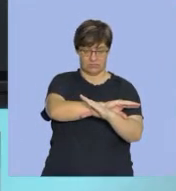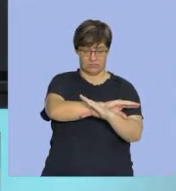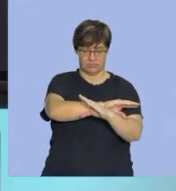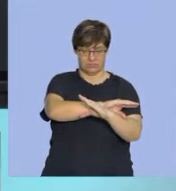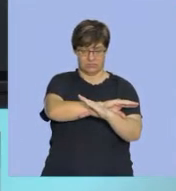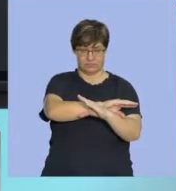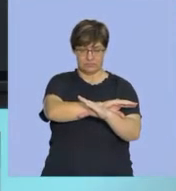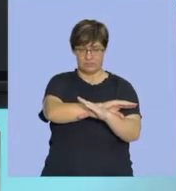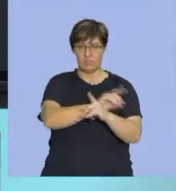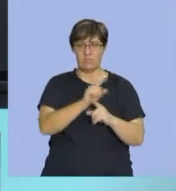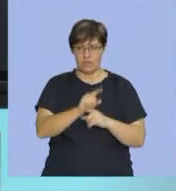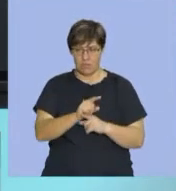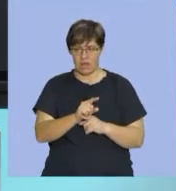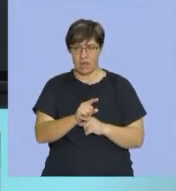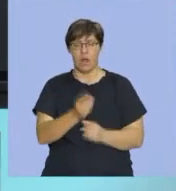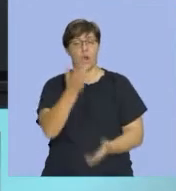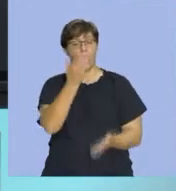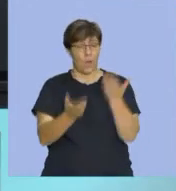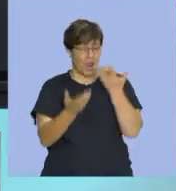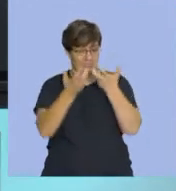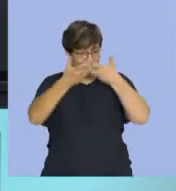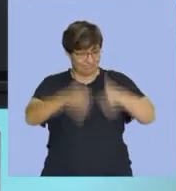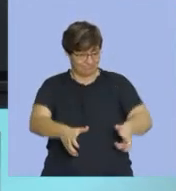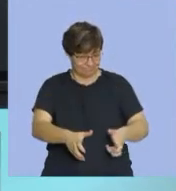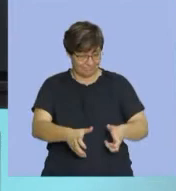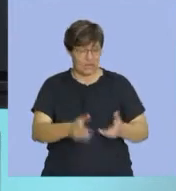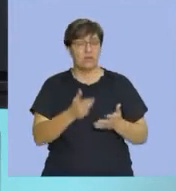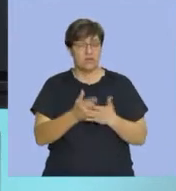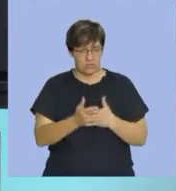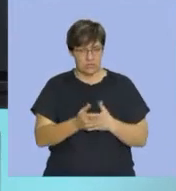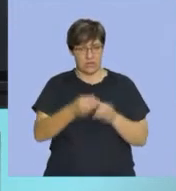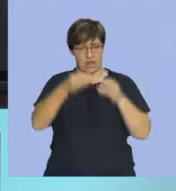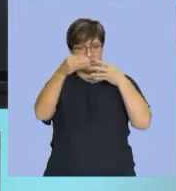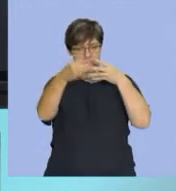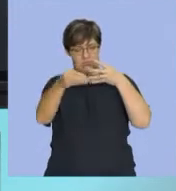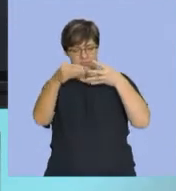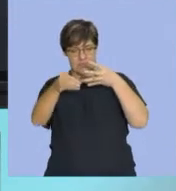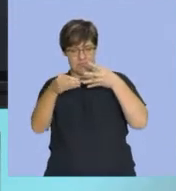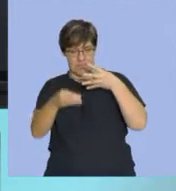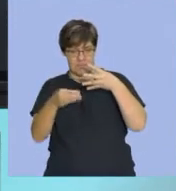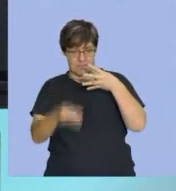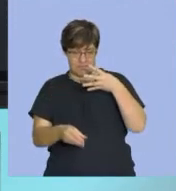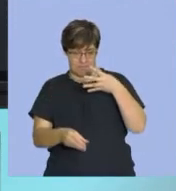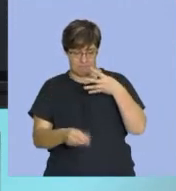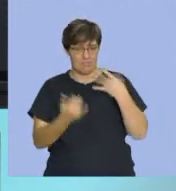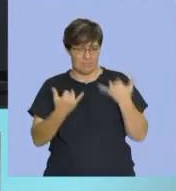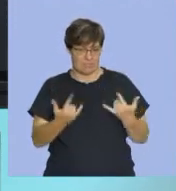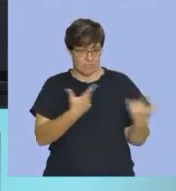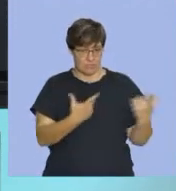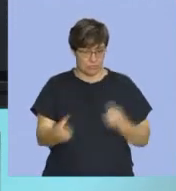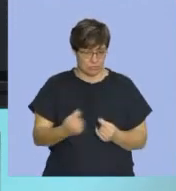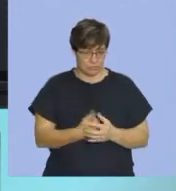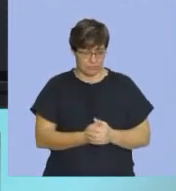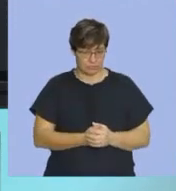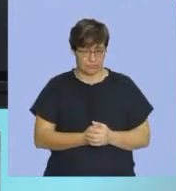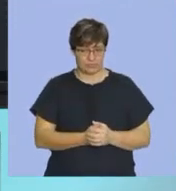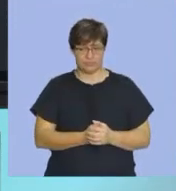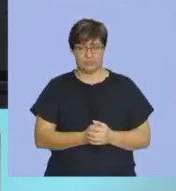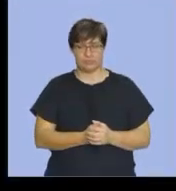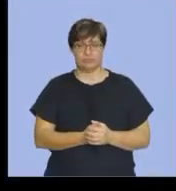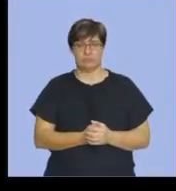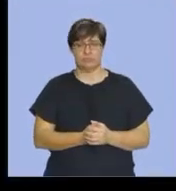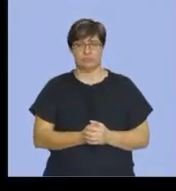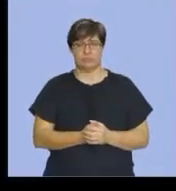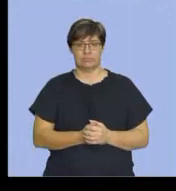So we have to break weight up into components, which is what we're going to do now, okay?